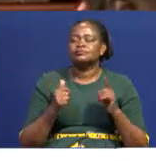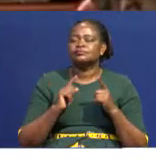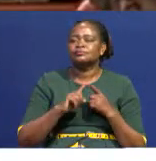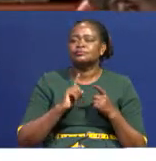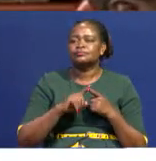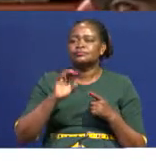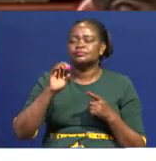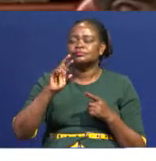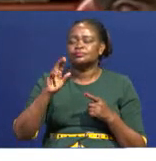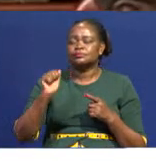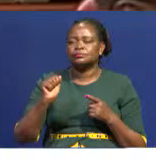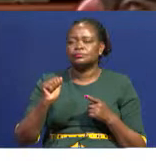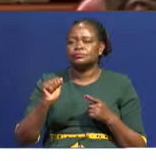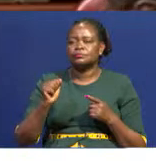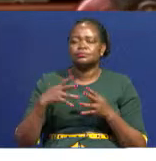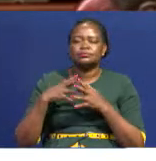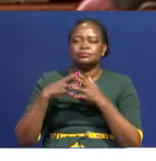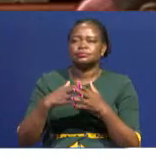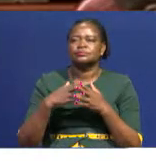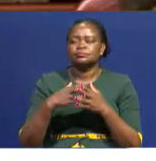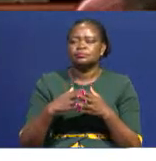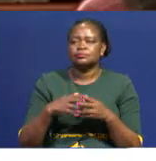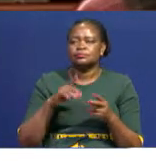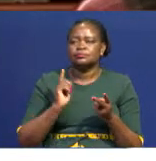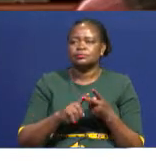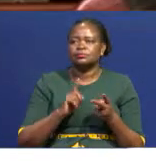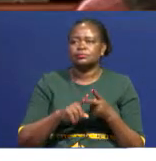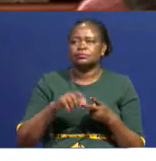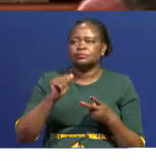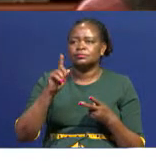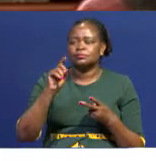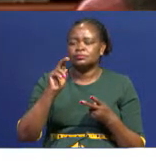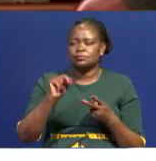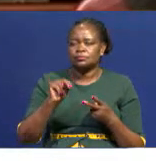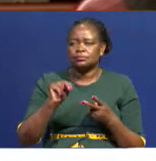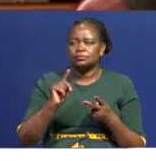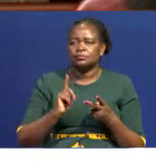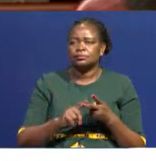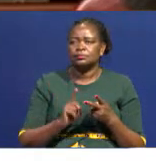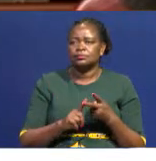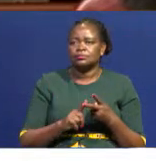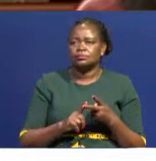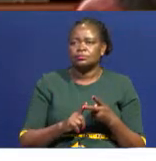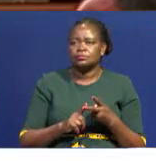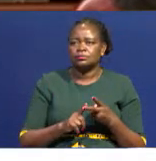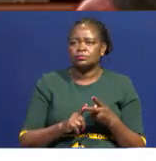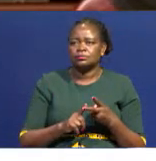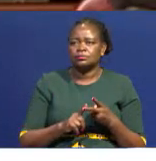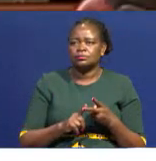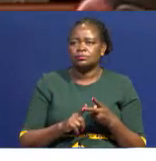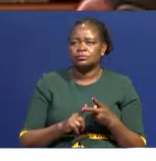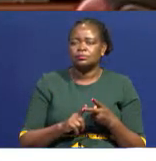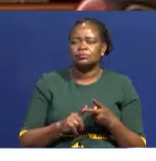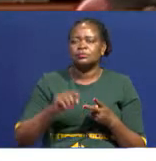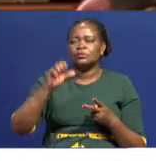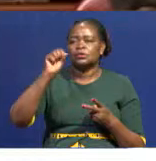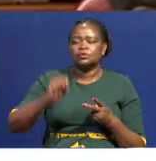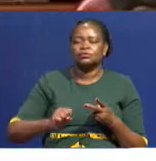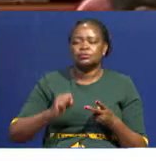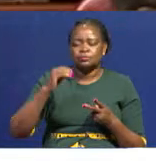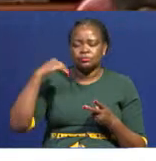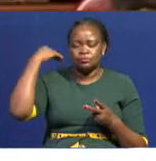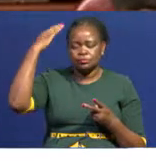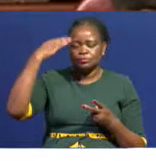Los Angeles, USA. Mr. Aden Mohamud Mohammed, Jeddah, Saudi Arabia.